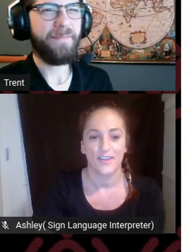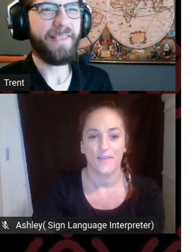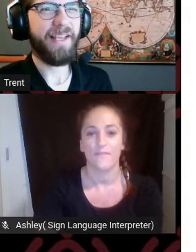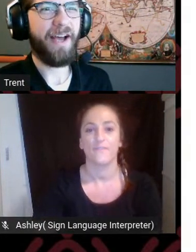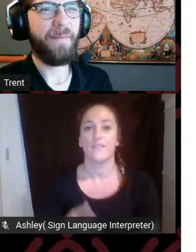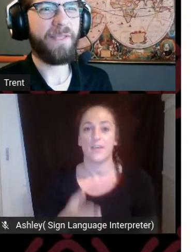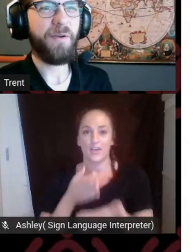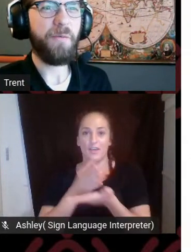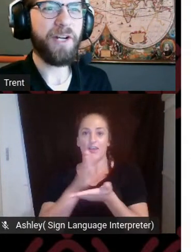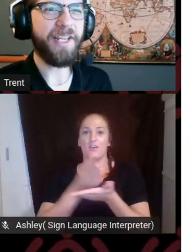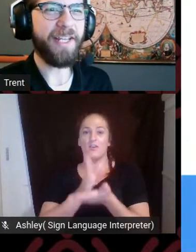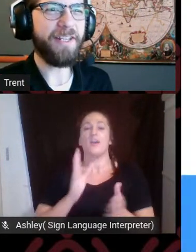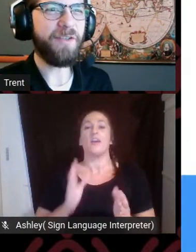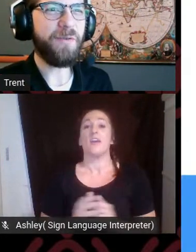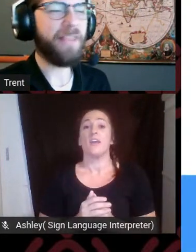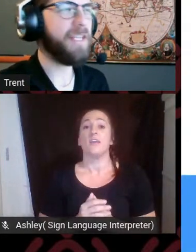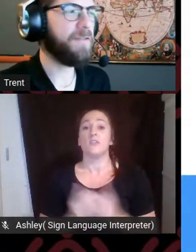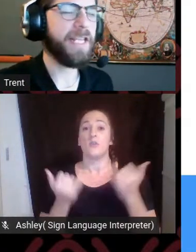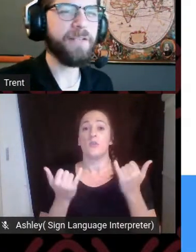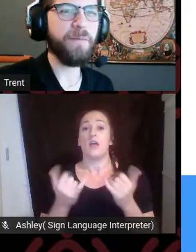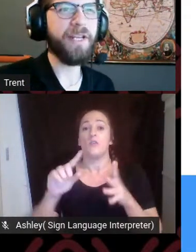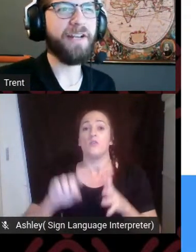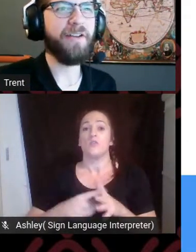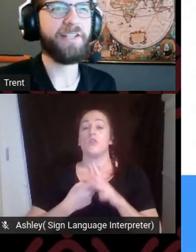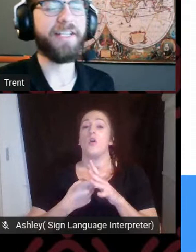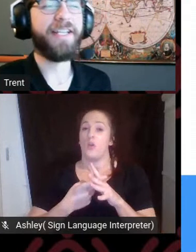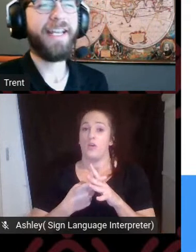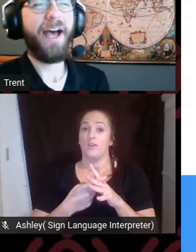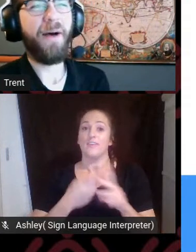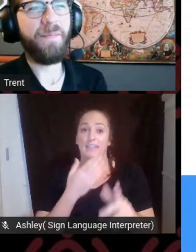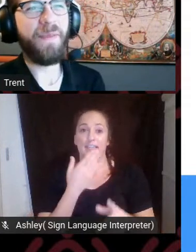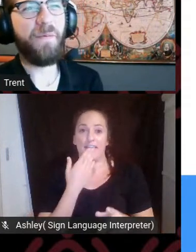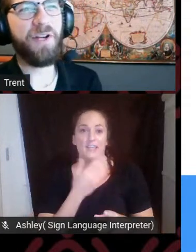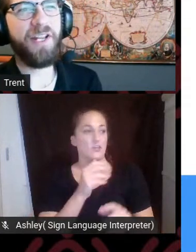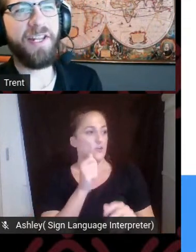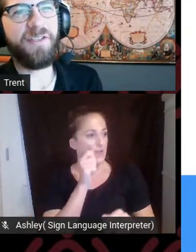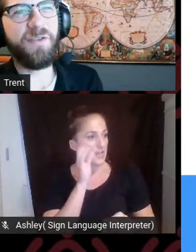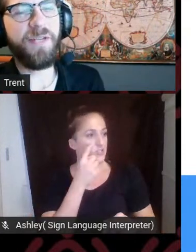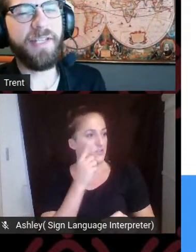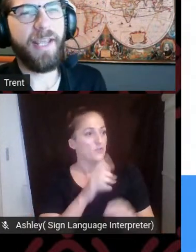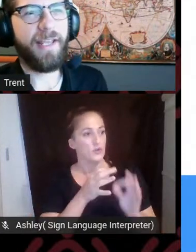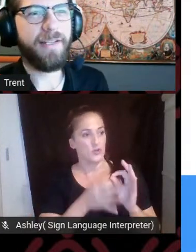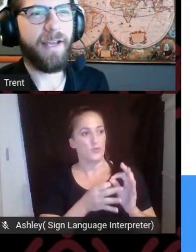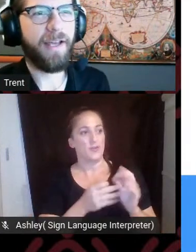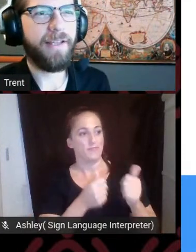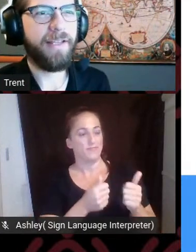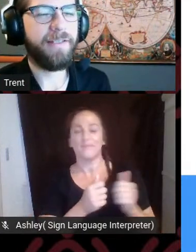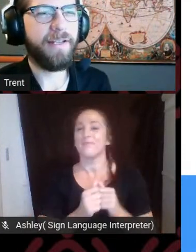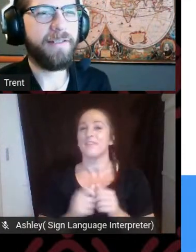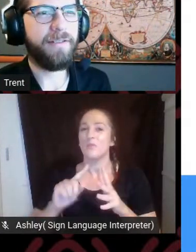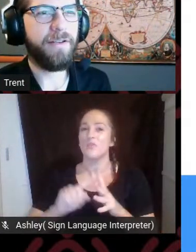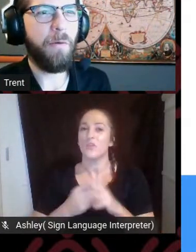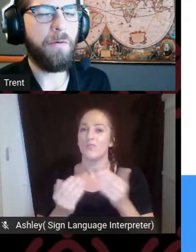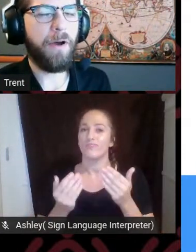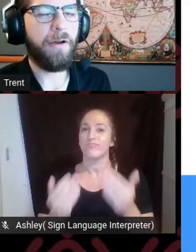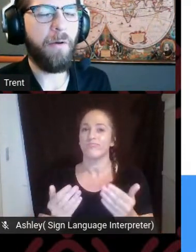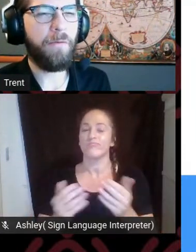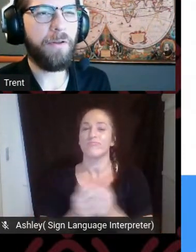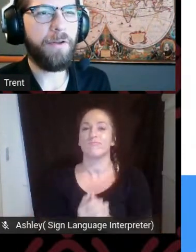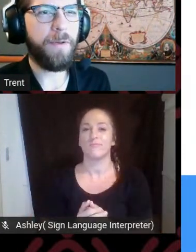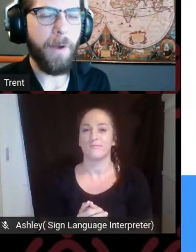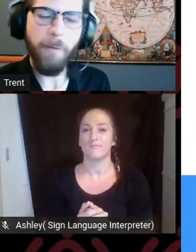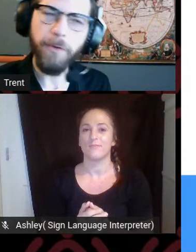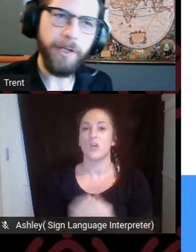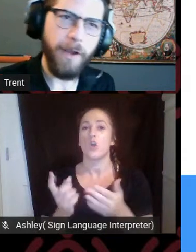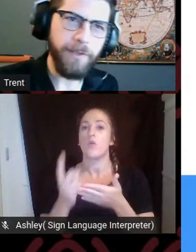All right. So we're going to get into it, and thanks for being here, Ashley. We're going to get into it and go